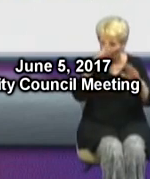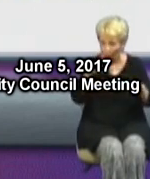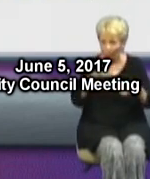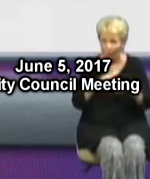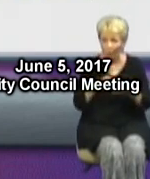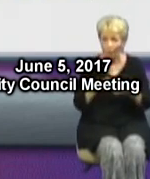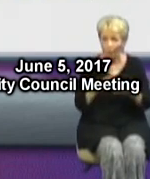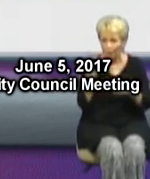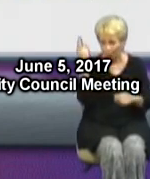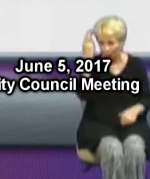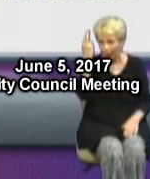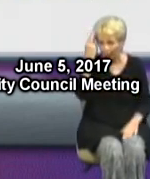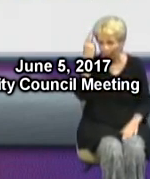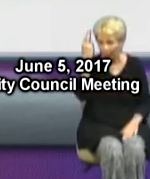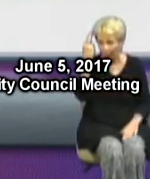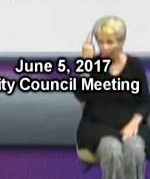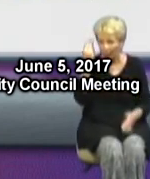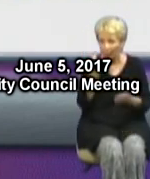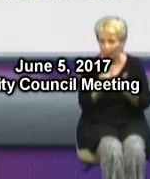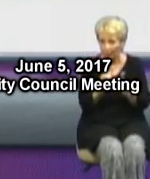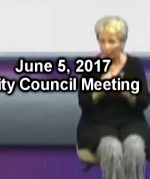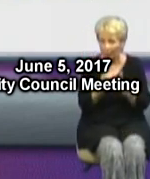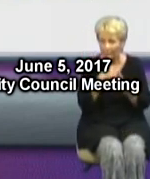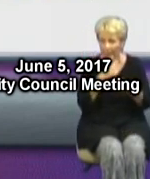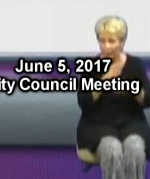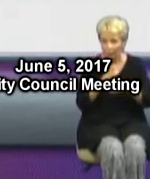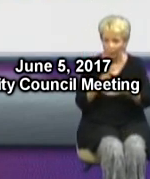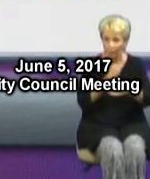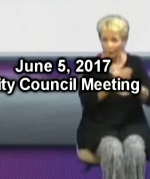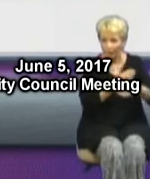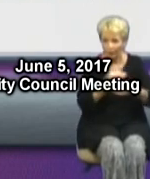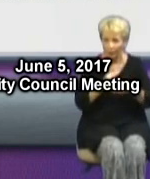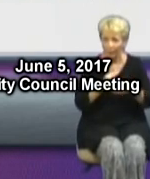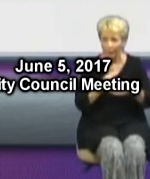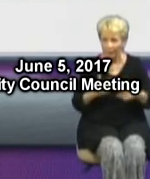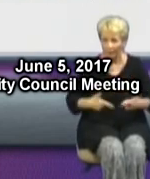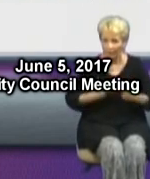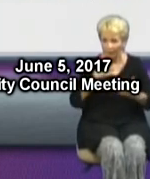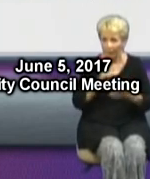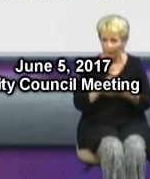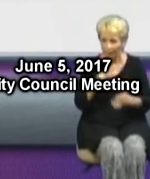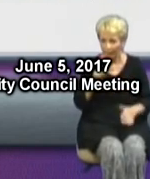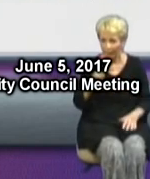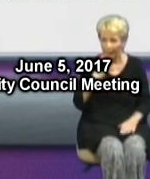a reasonable amount, and spread those out over the life of that plant.